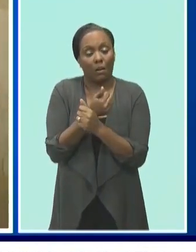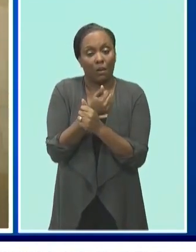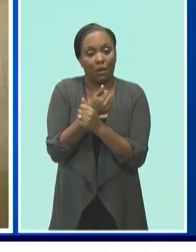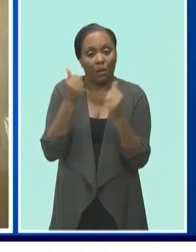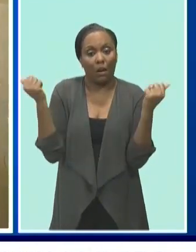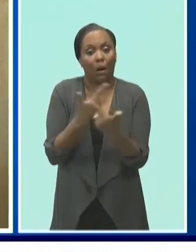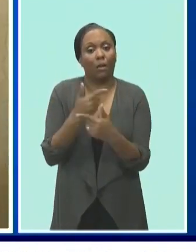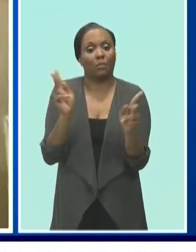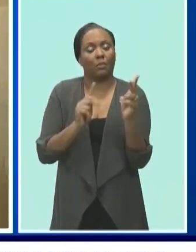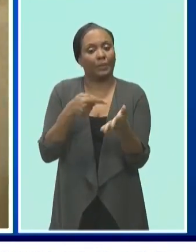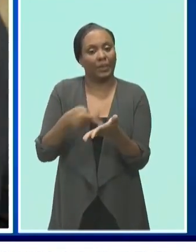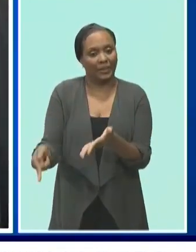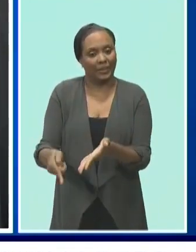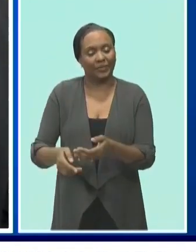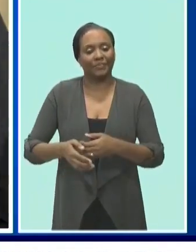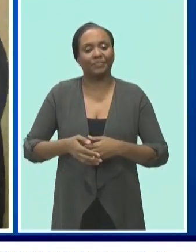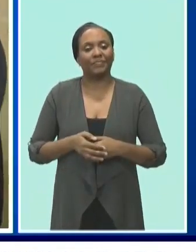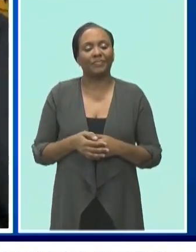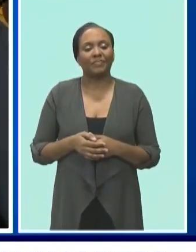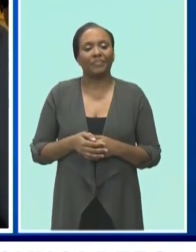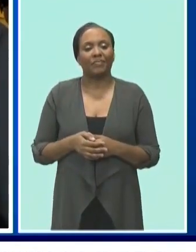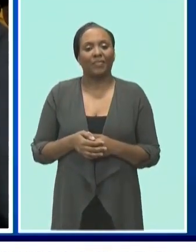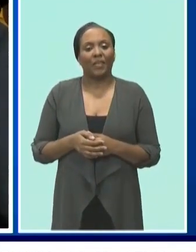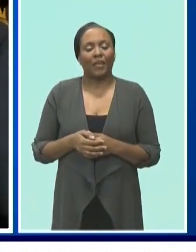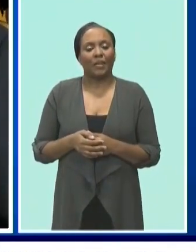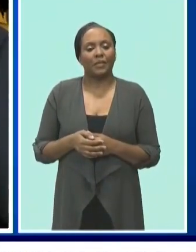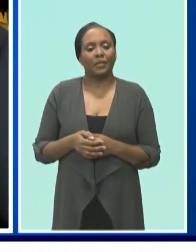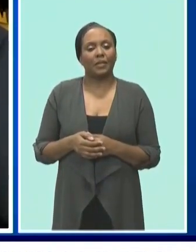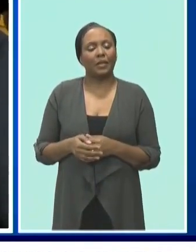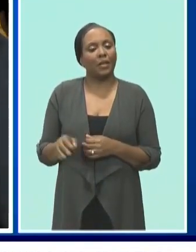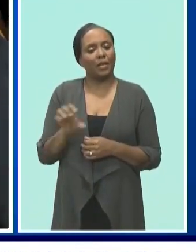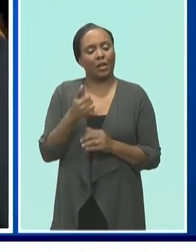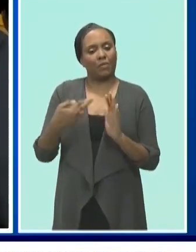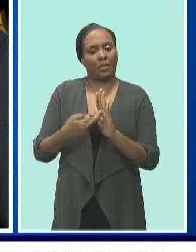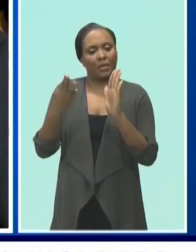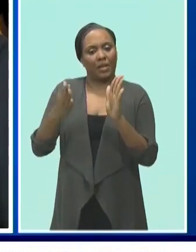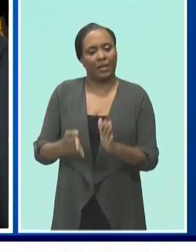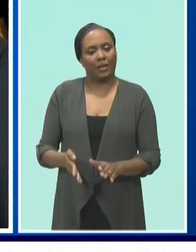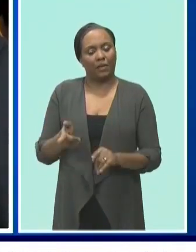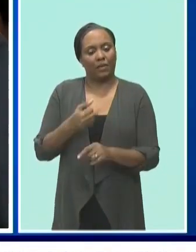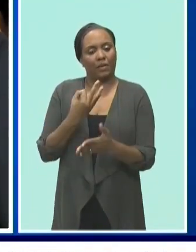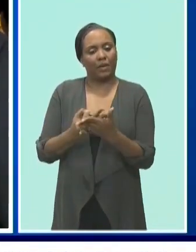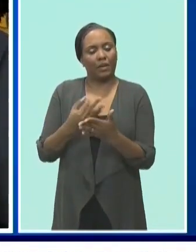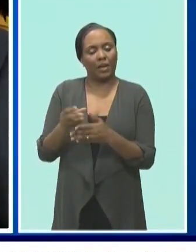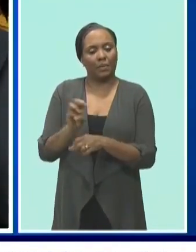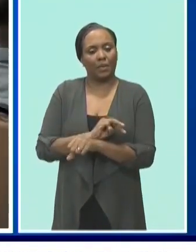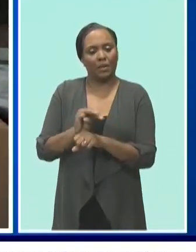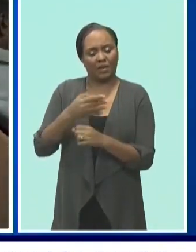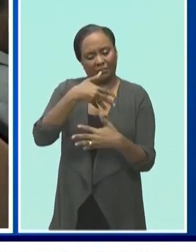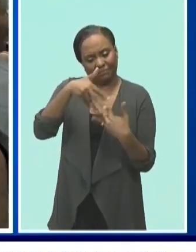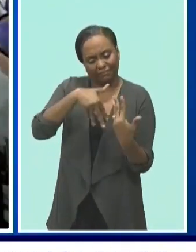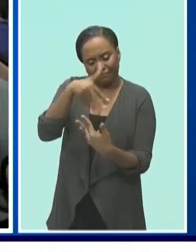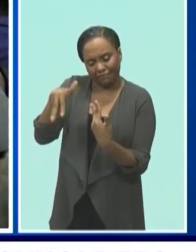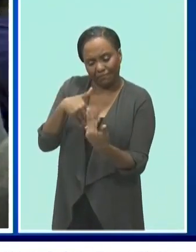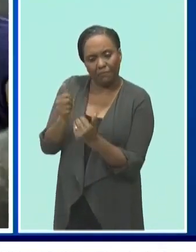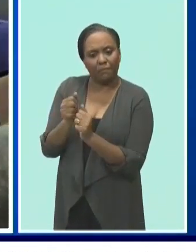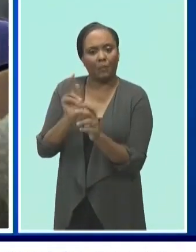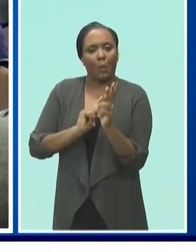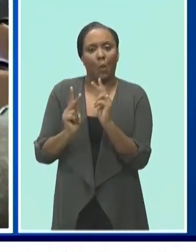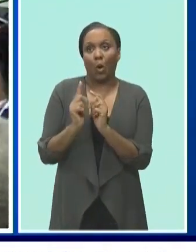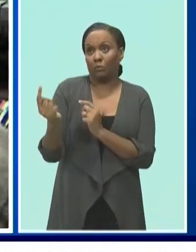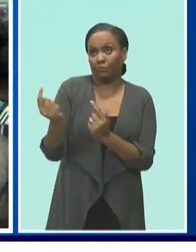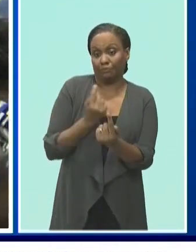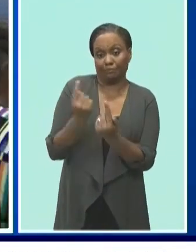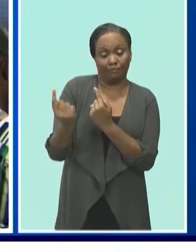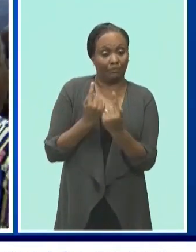the Ministry of Finance, Ryan Strawn, was on hand for part of the day. He says he interacted with some of those who came to collect, and